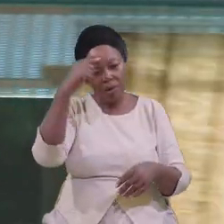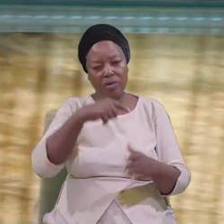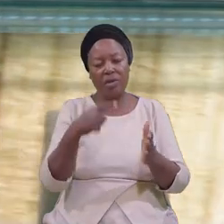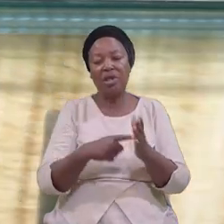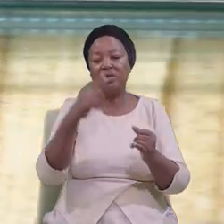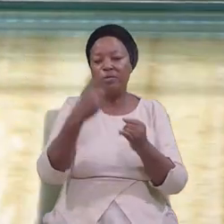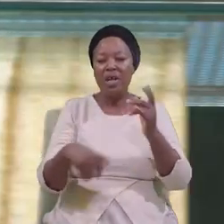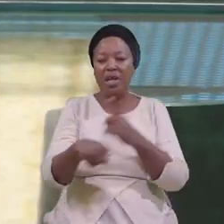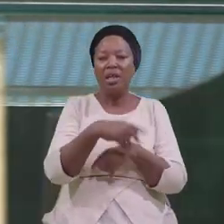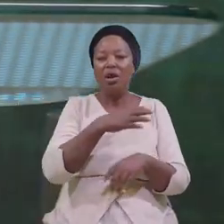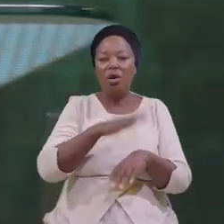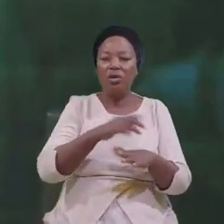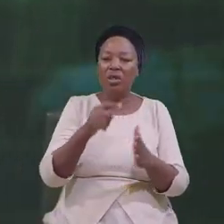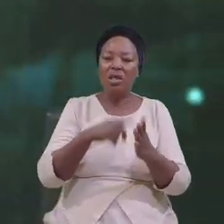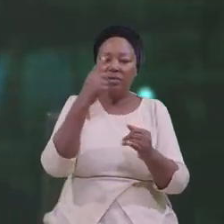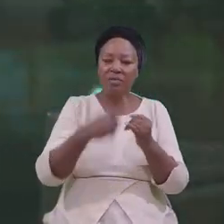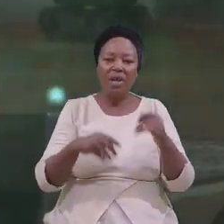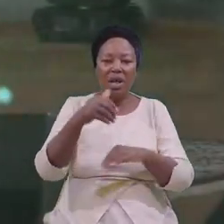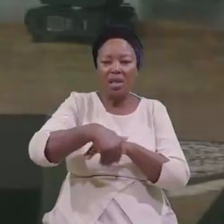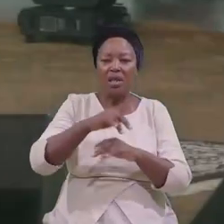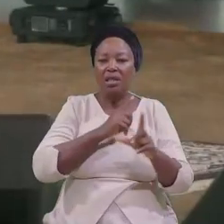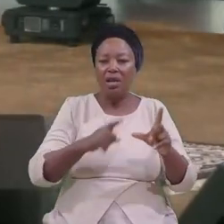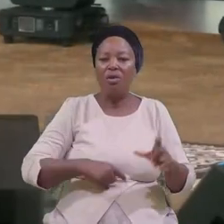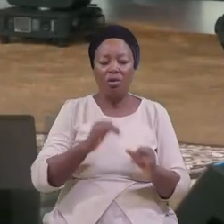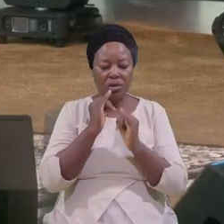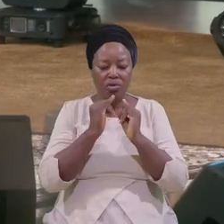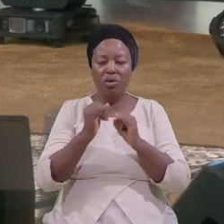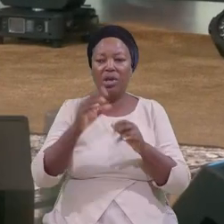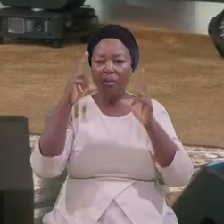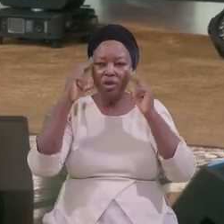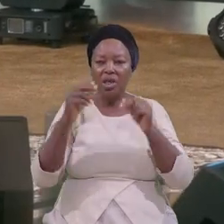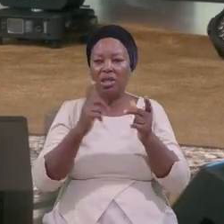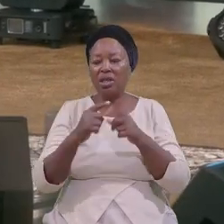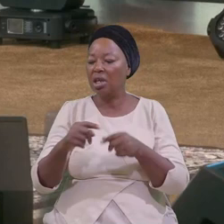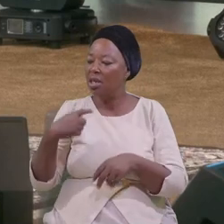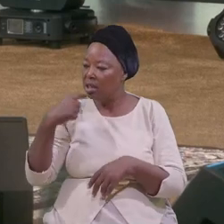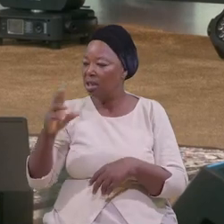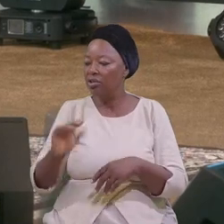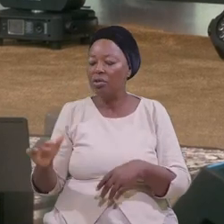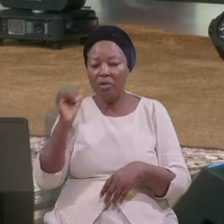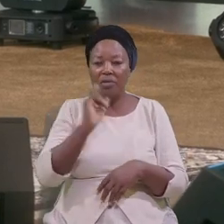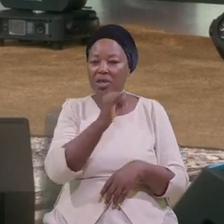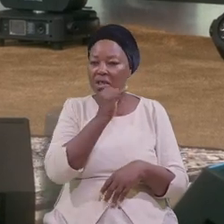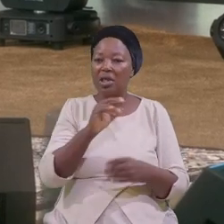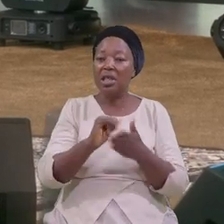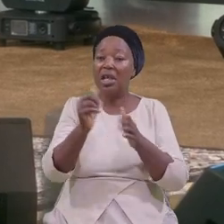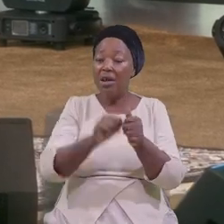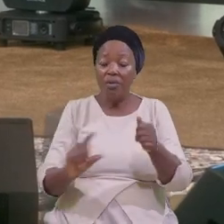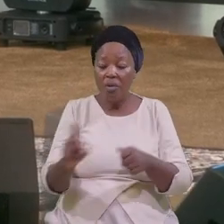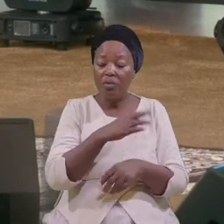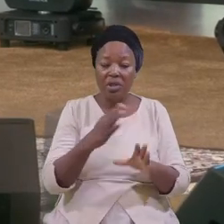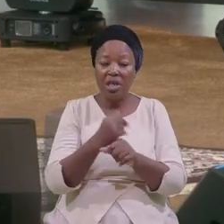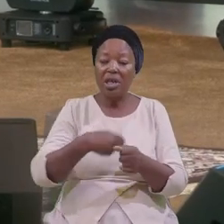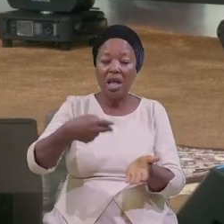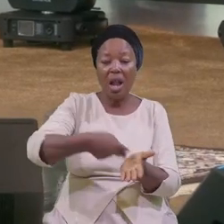this final night, the Lord instructed Moses and said, tell the children of Israel that everyone will take take